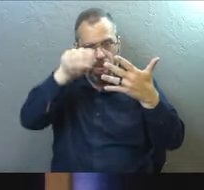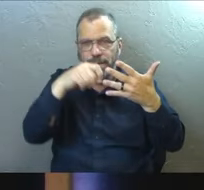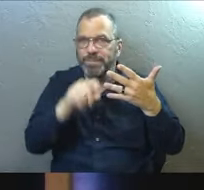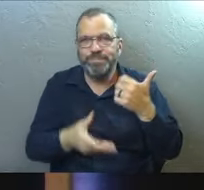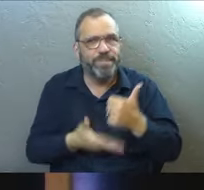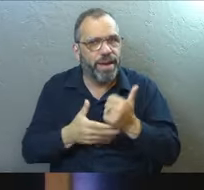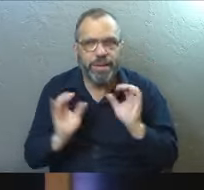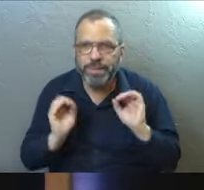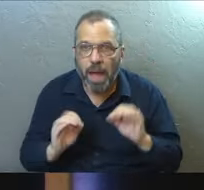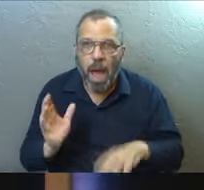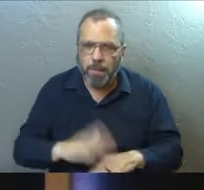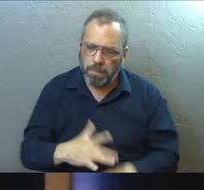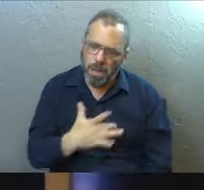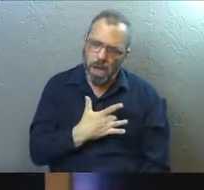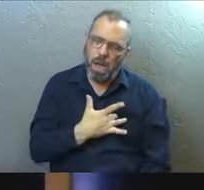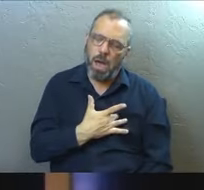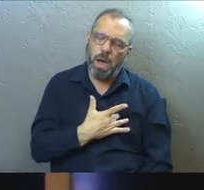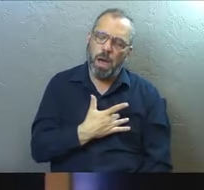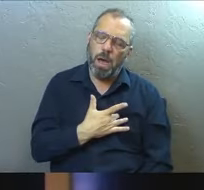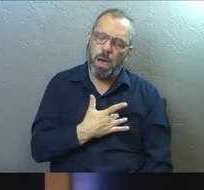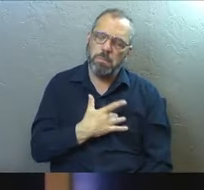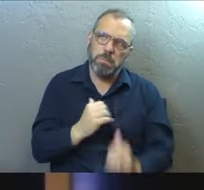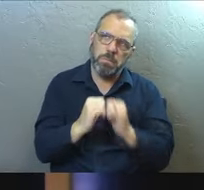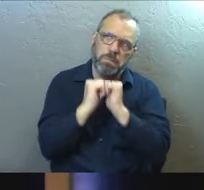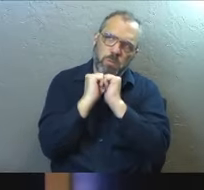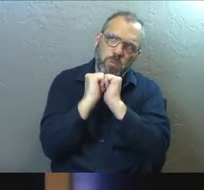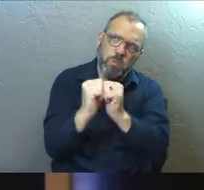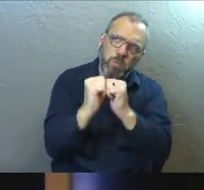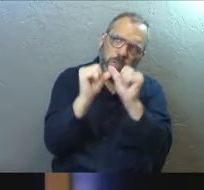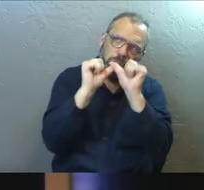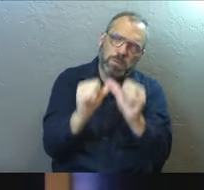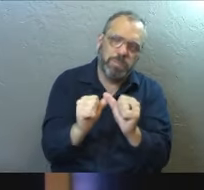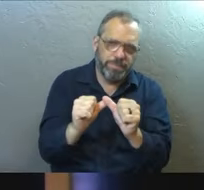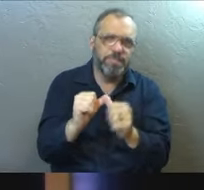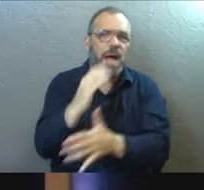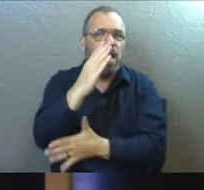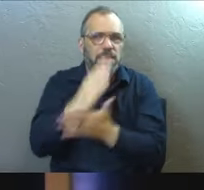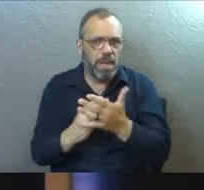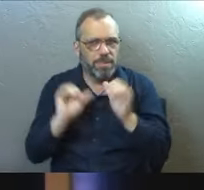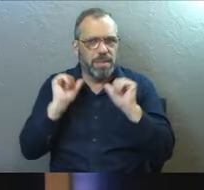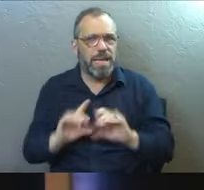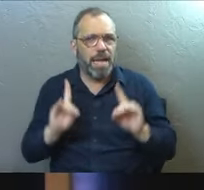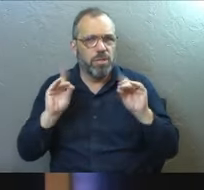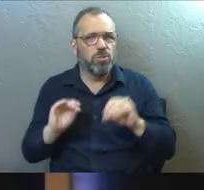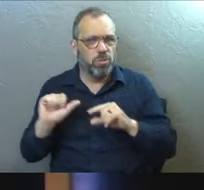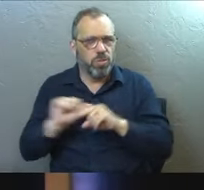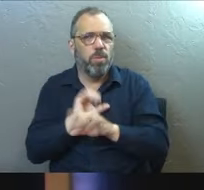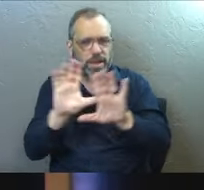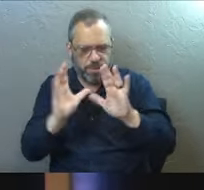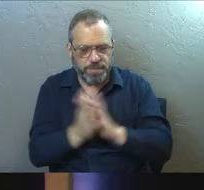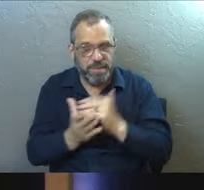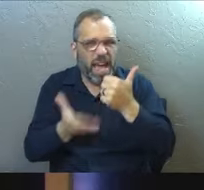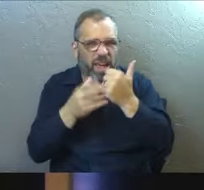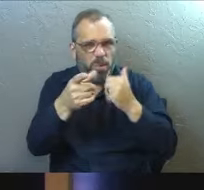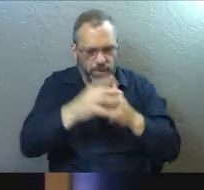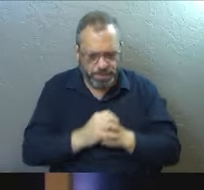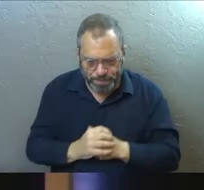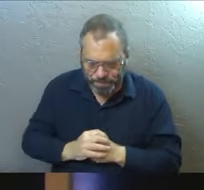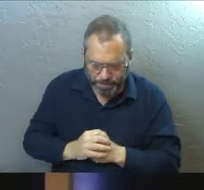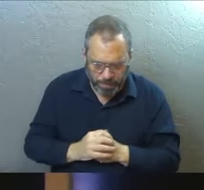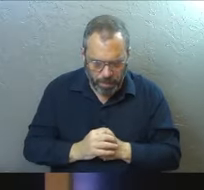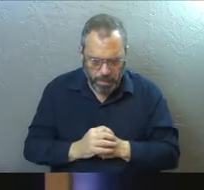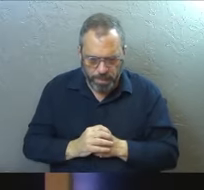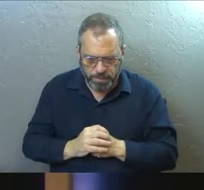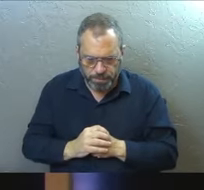super helpful. But if my heart is to be with him and to remain in him, there are some things I think we can do, some practices that are helpful for us